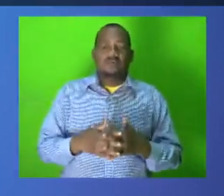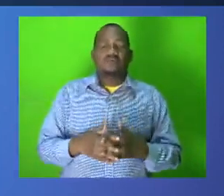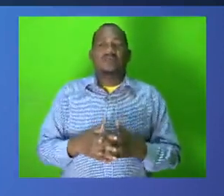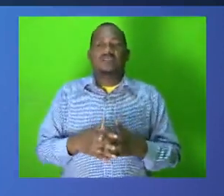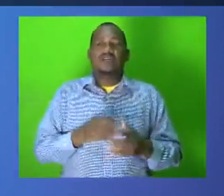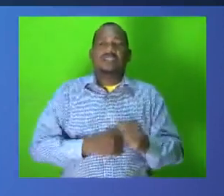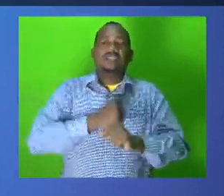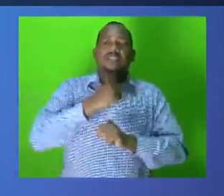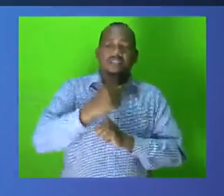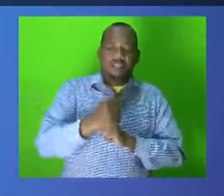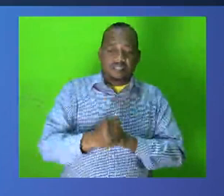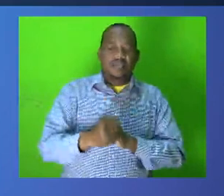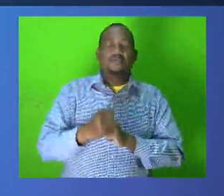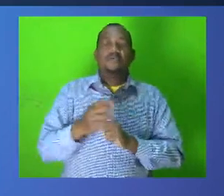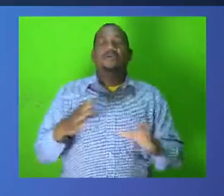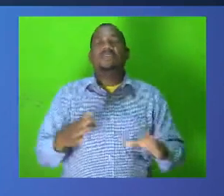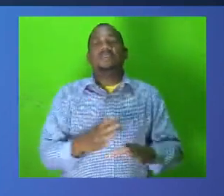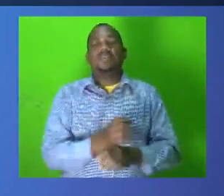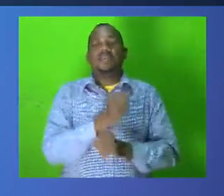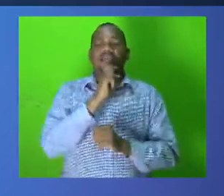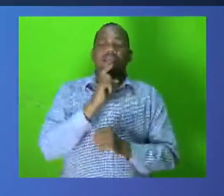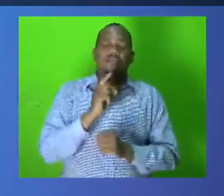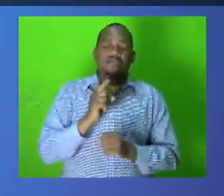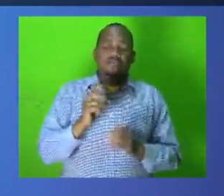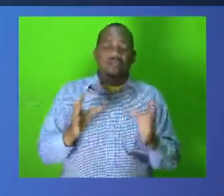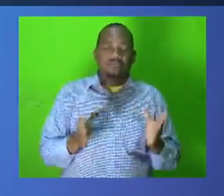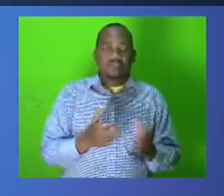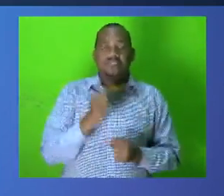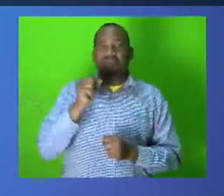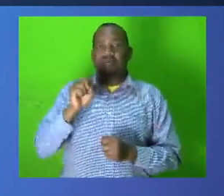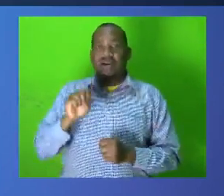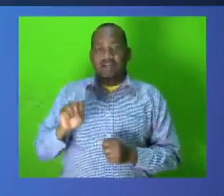taken in a specific field